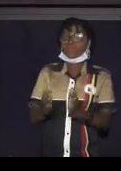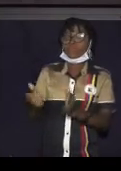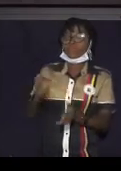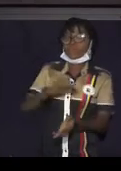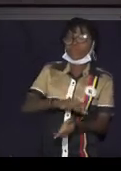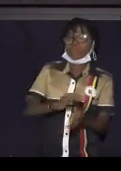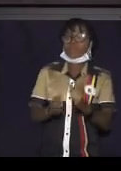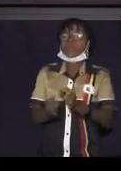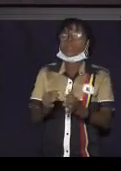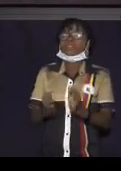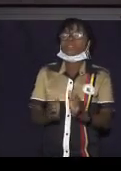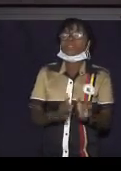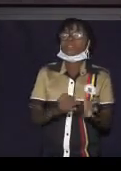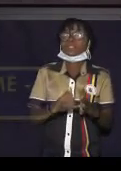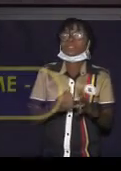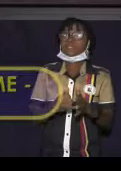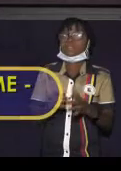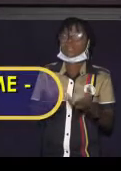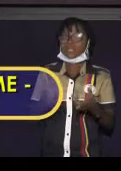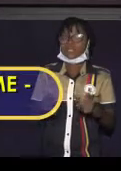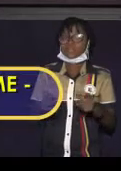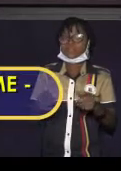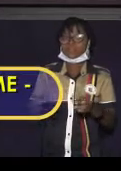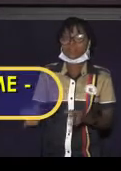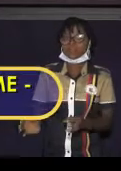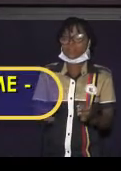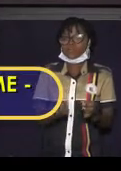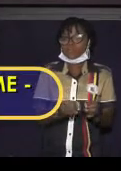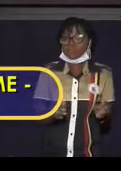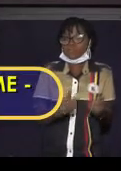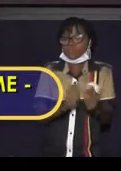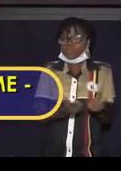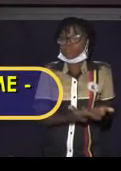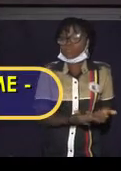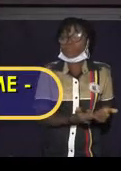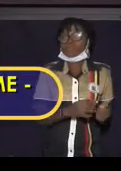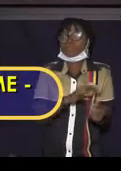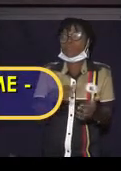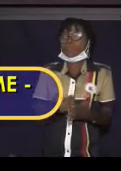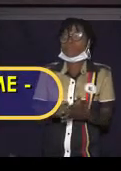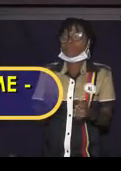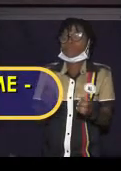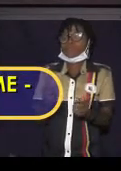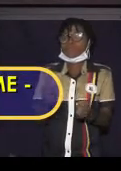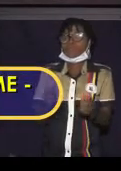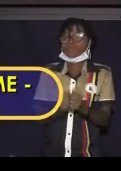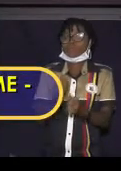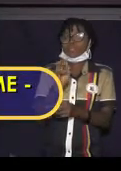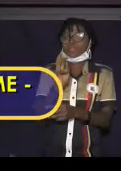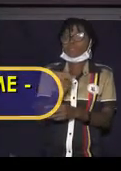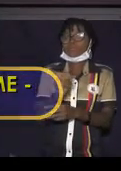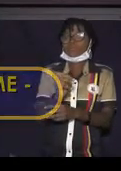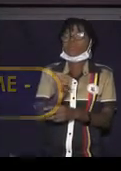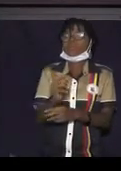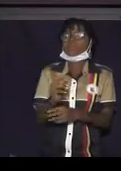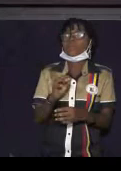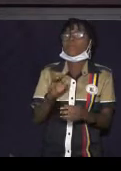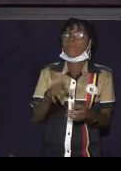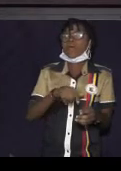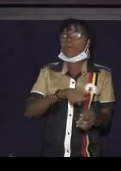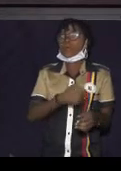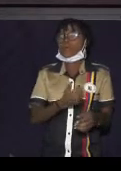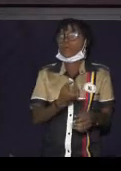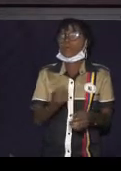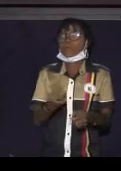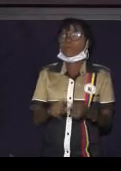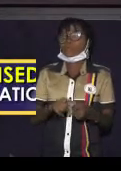the terms that have m to the left side of the equality sign, and then all the numbers to the right